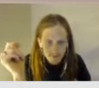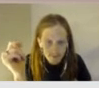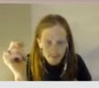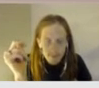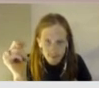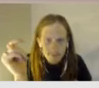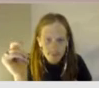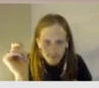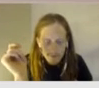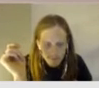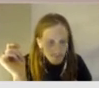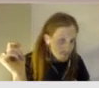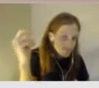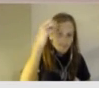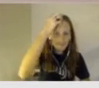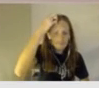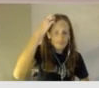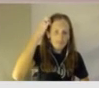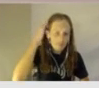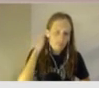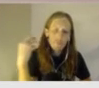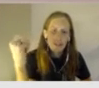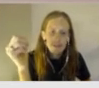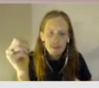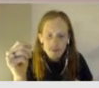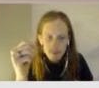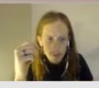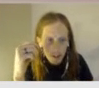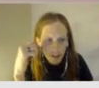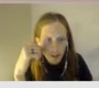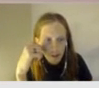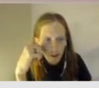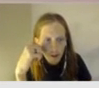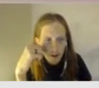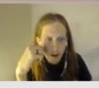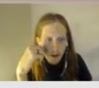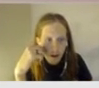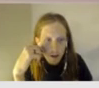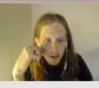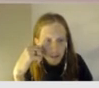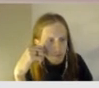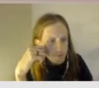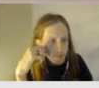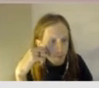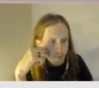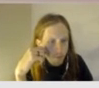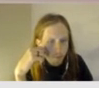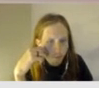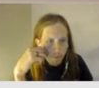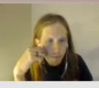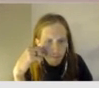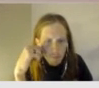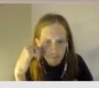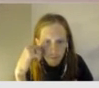social justice, because you can call attention to some of these problems and, you know, raise